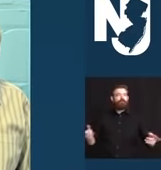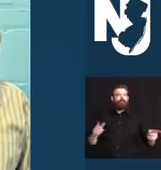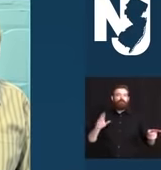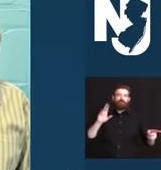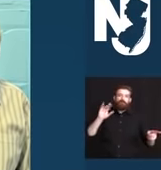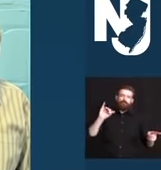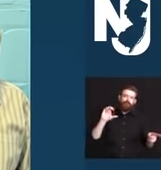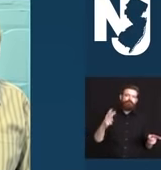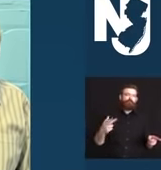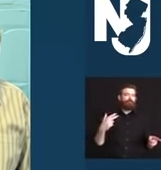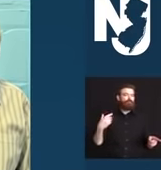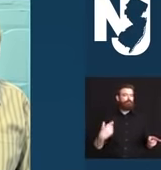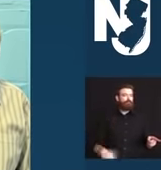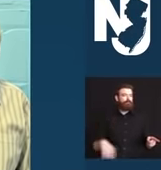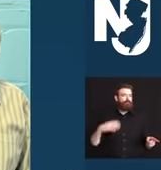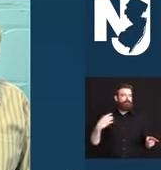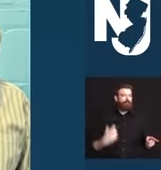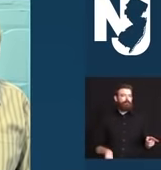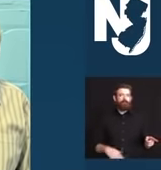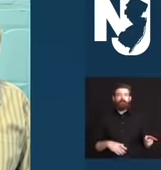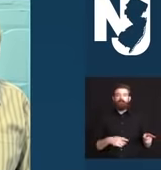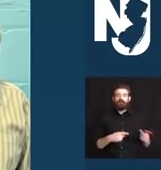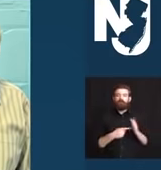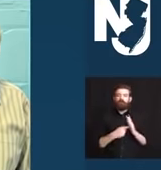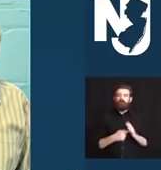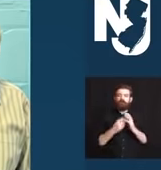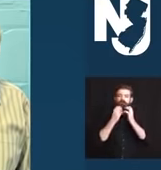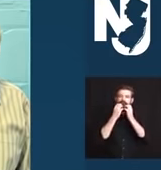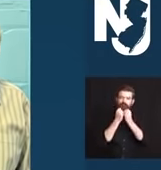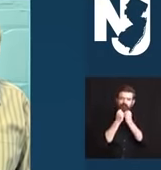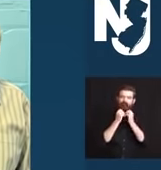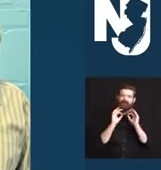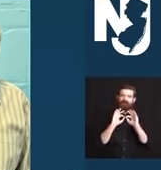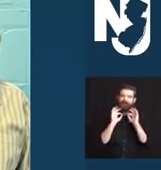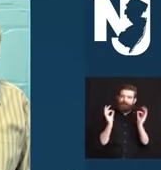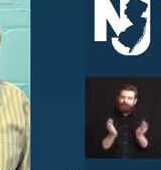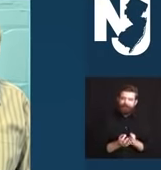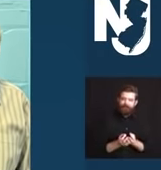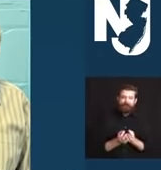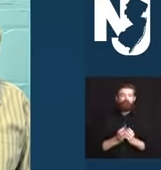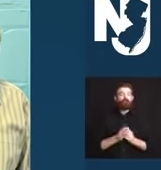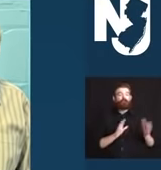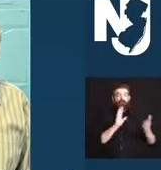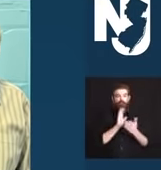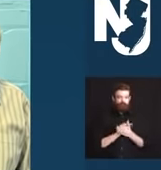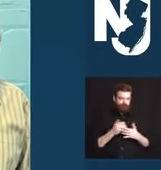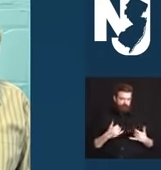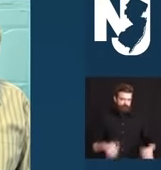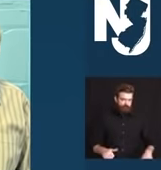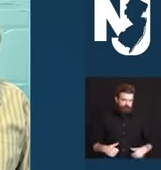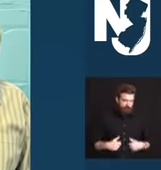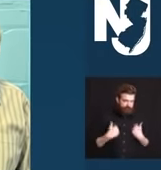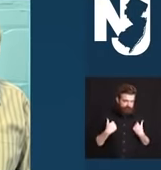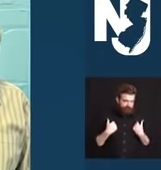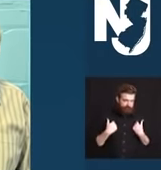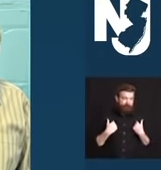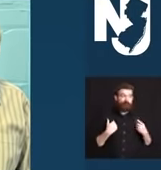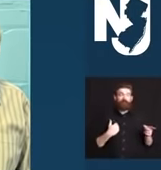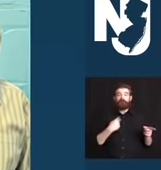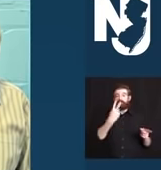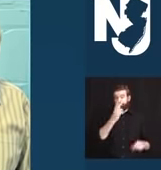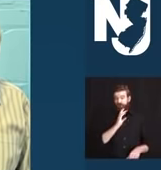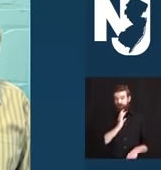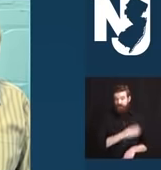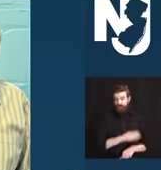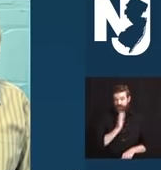his family. He leaves behind his wife of 50 years, Marlene, and their 2 daughters, Stephanie and Nicole, and I had the